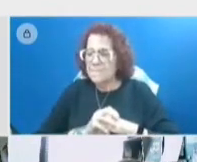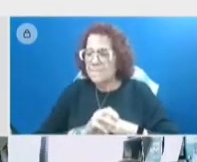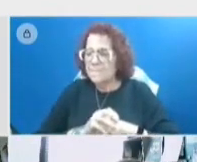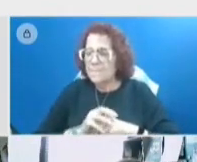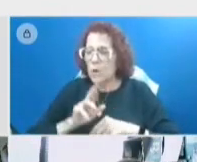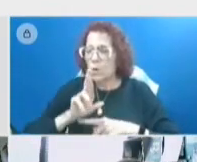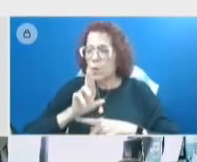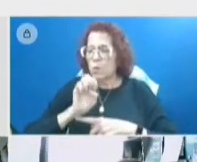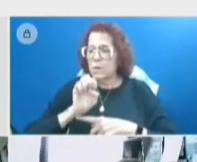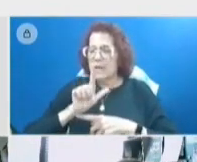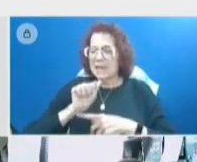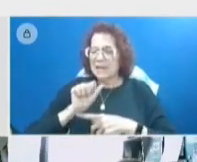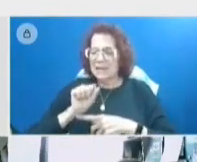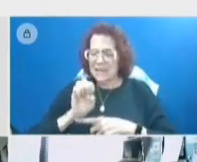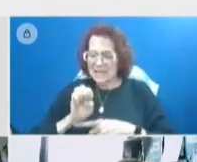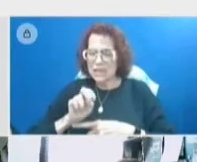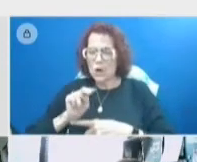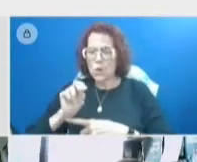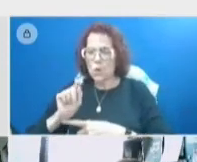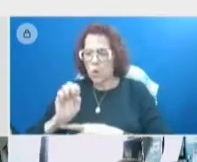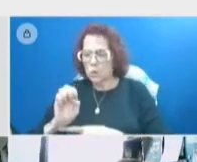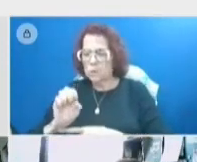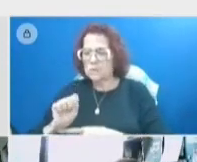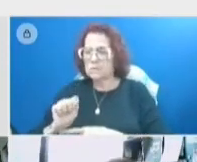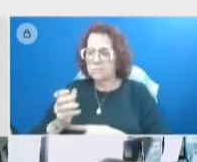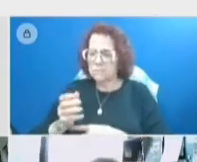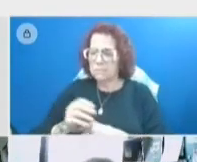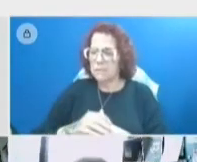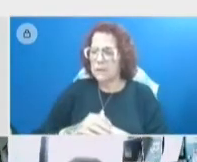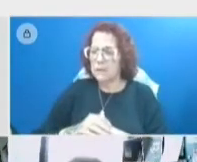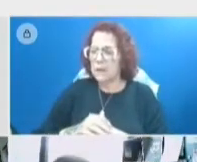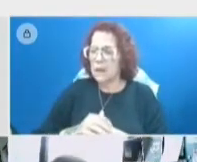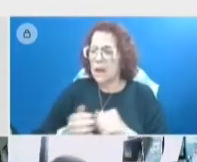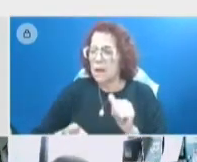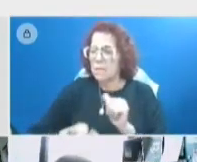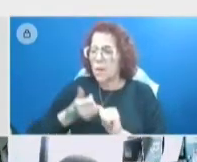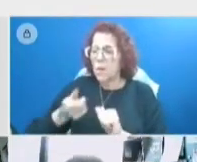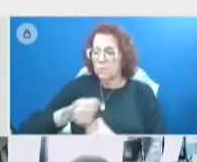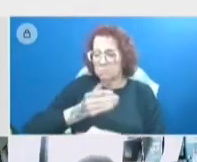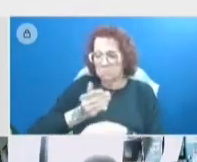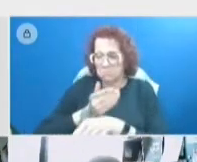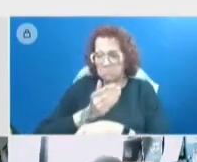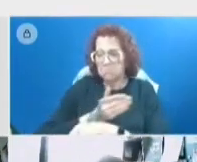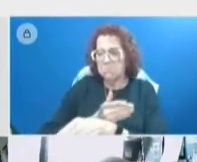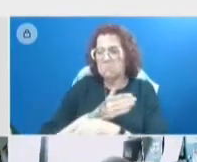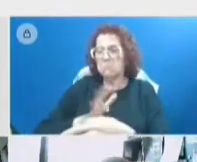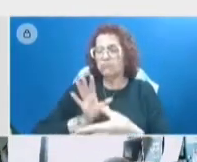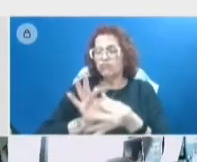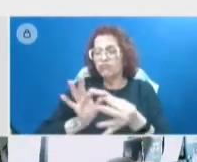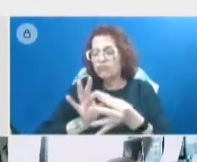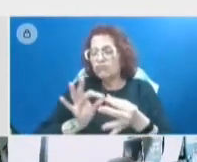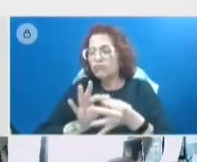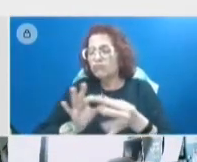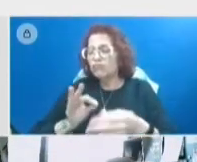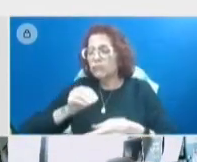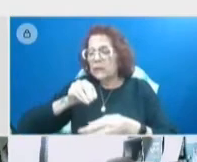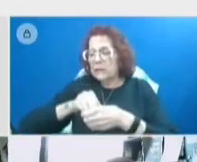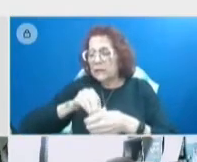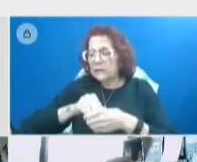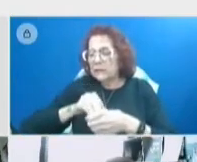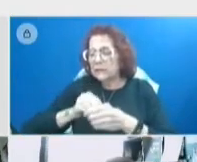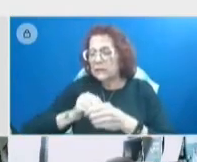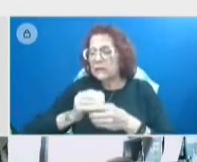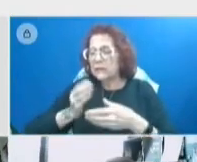Most of these improvements have largely been fed by internal and external stakeholders, including via